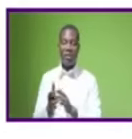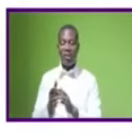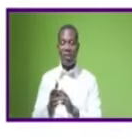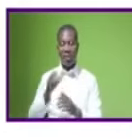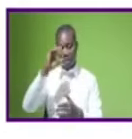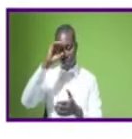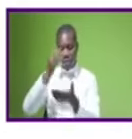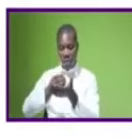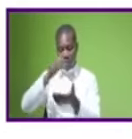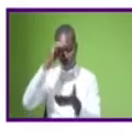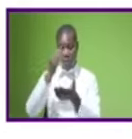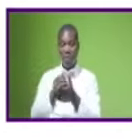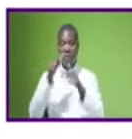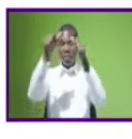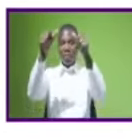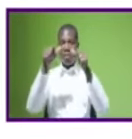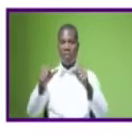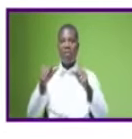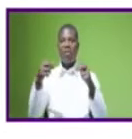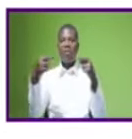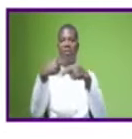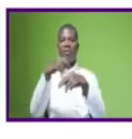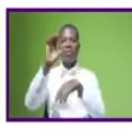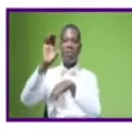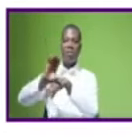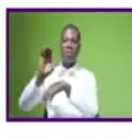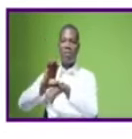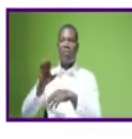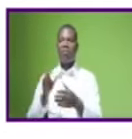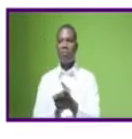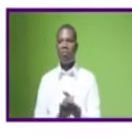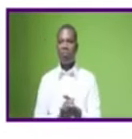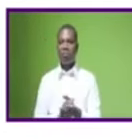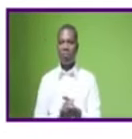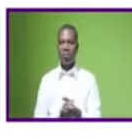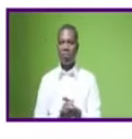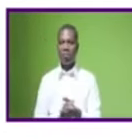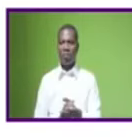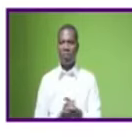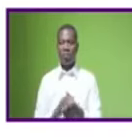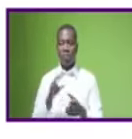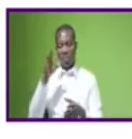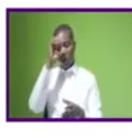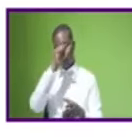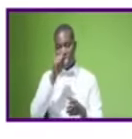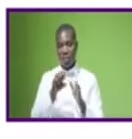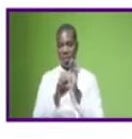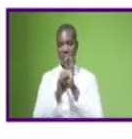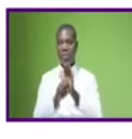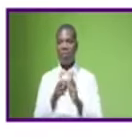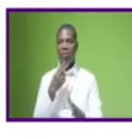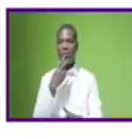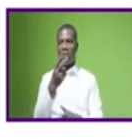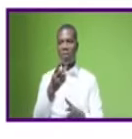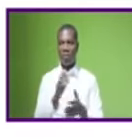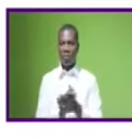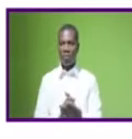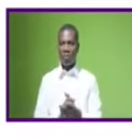The pastors who have pasted this image in their churches and temples. For instance, like, look at